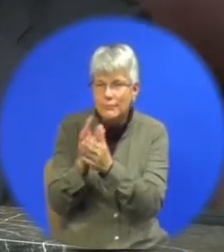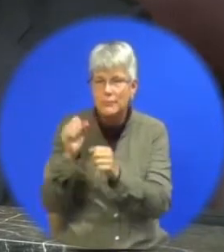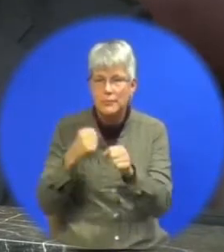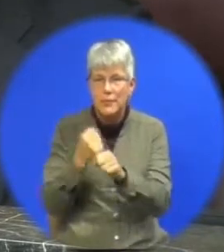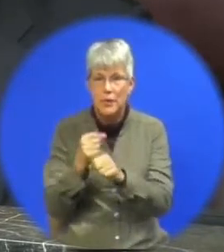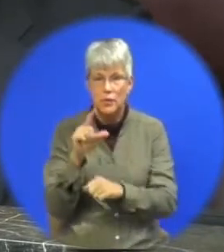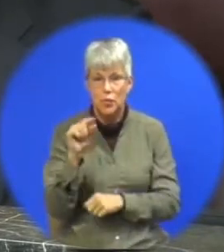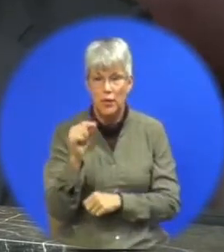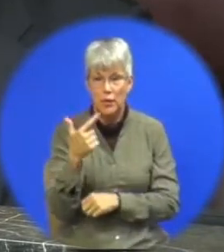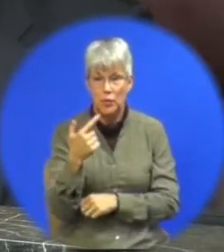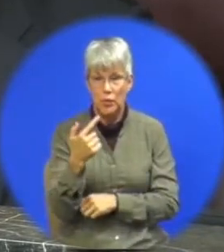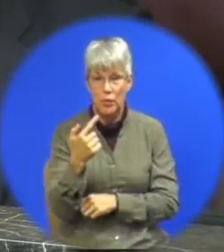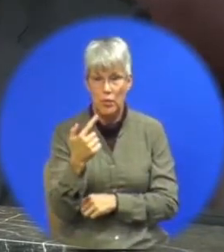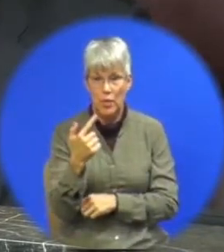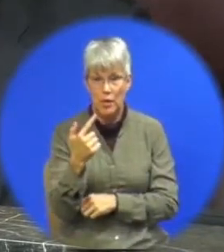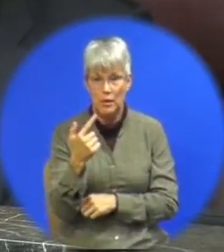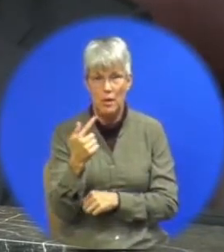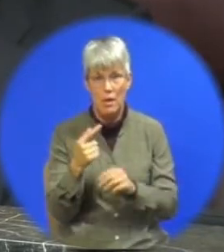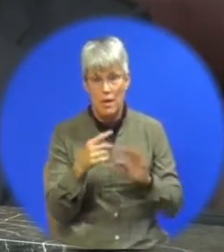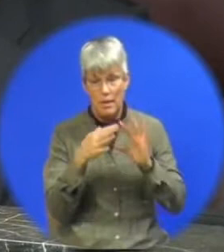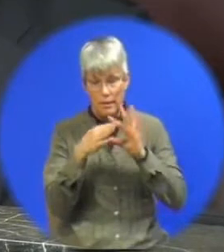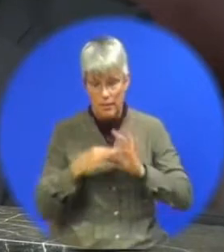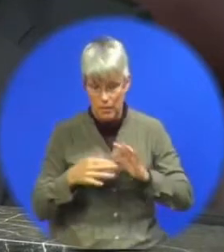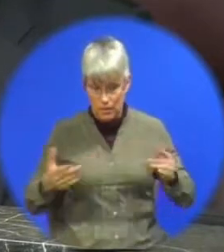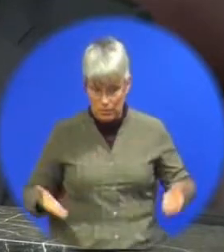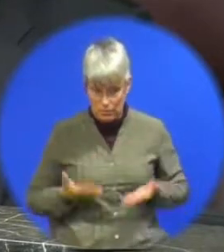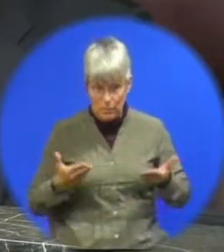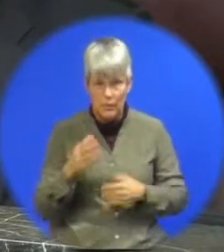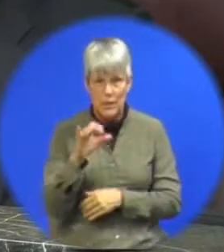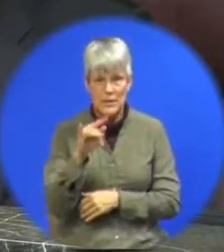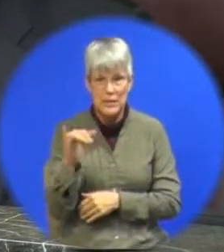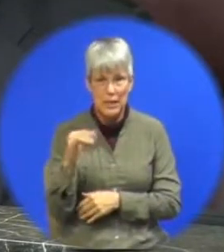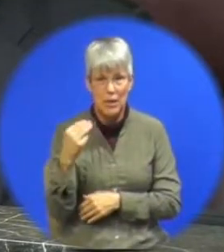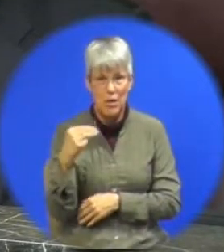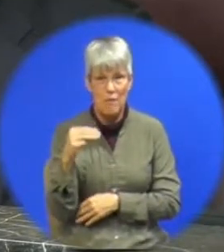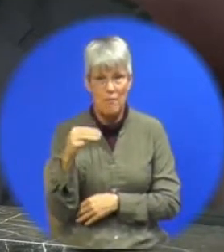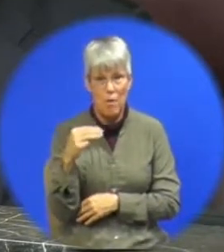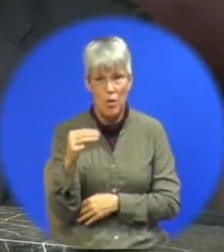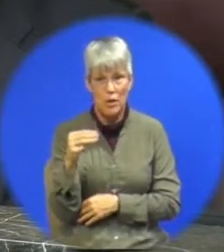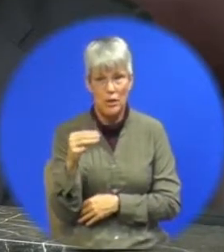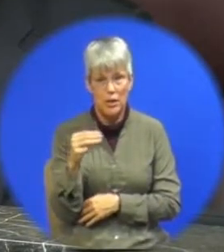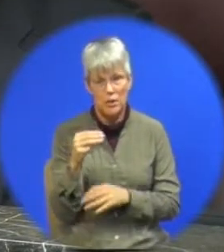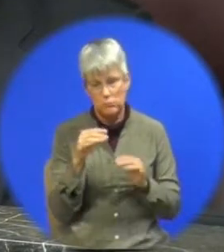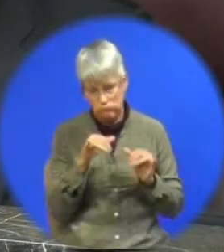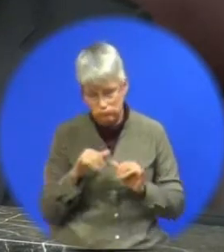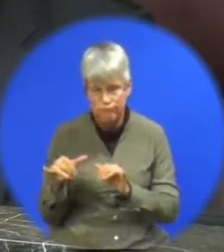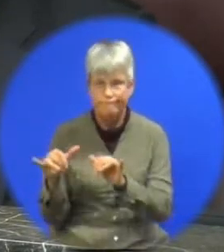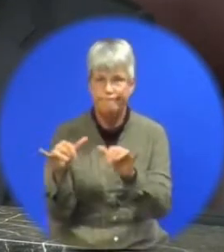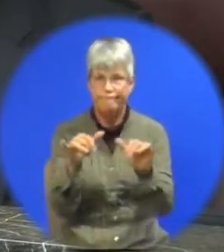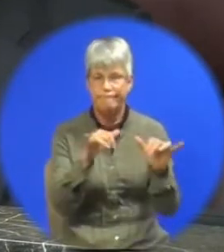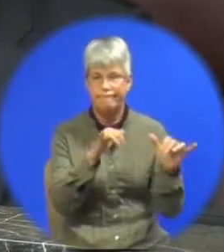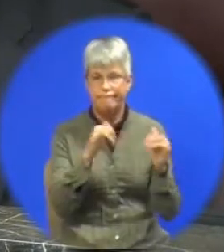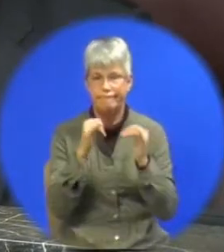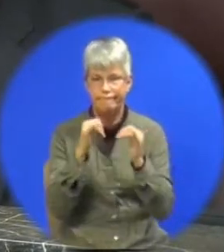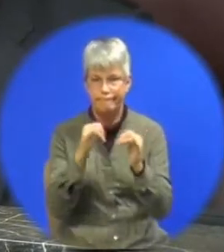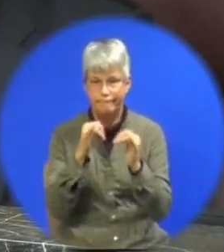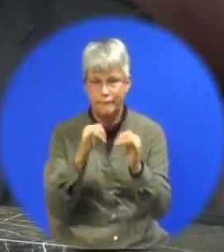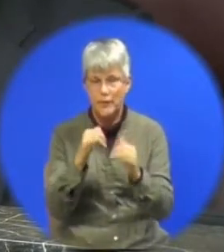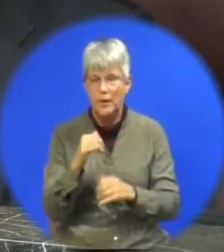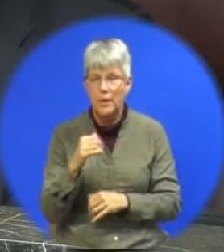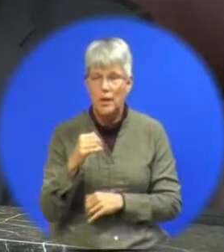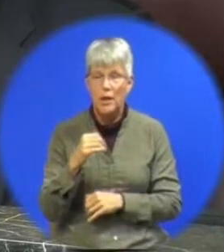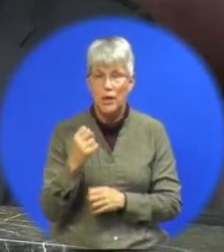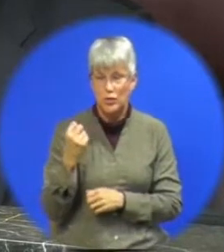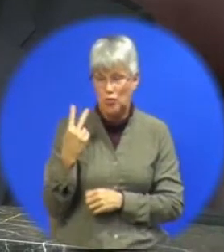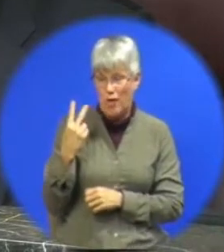Those of us connected with the city of Morganton are no different, and we all have faced in the last 12